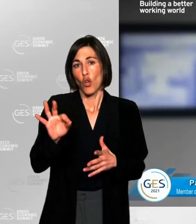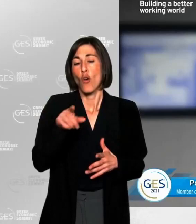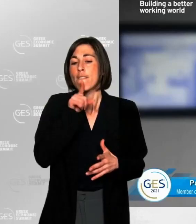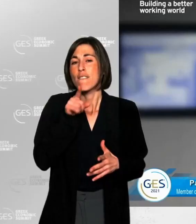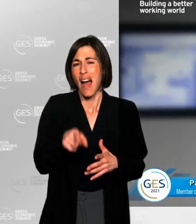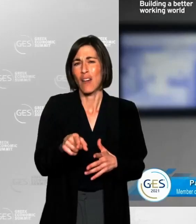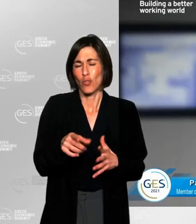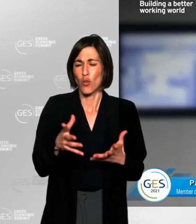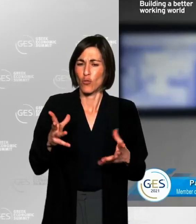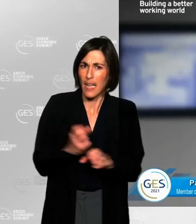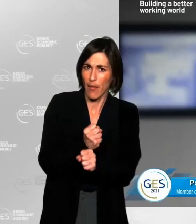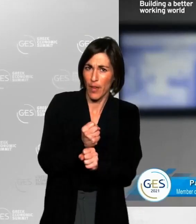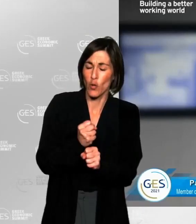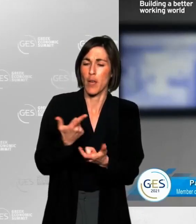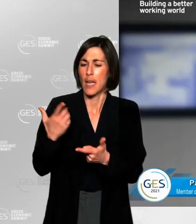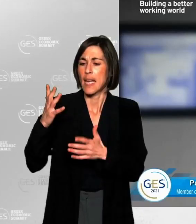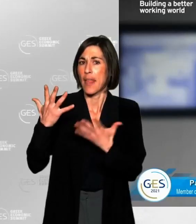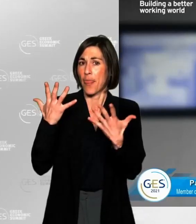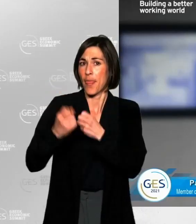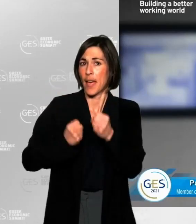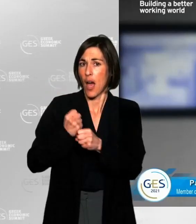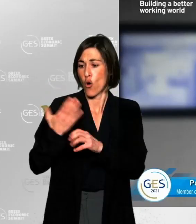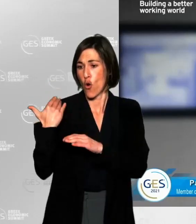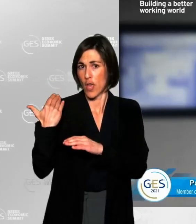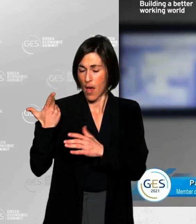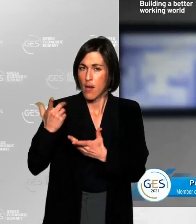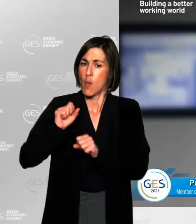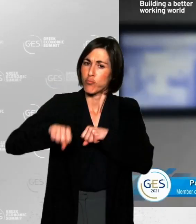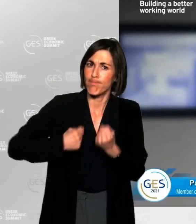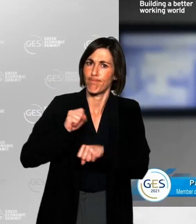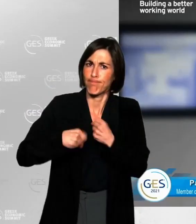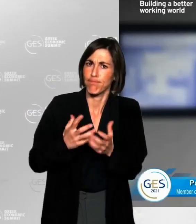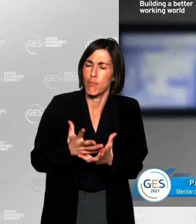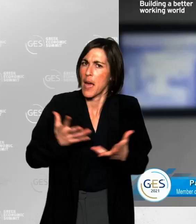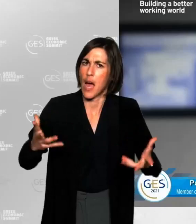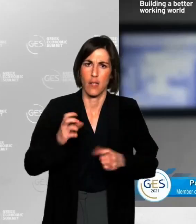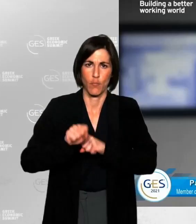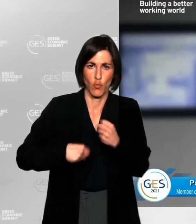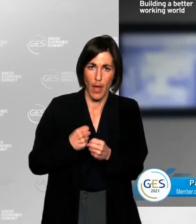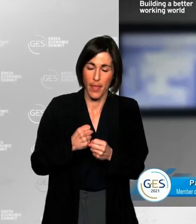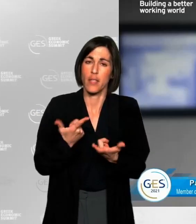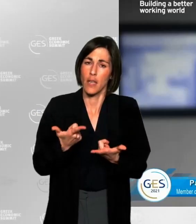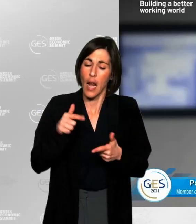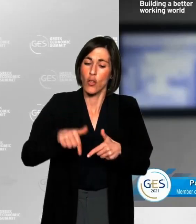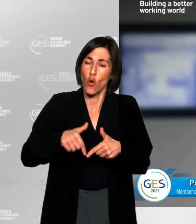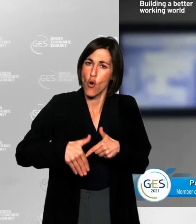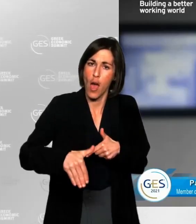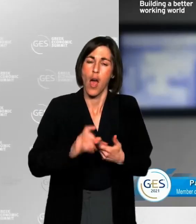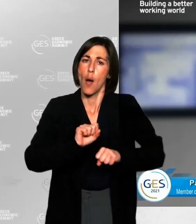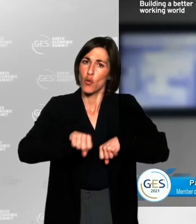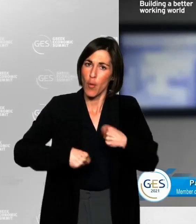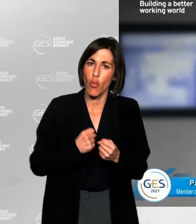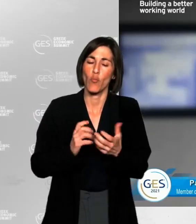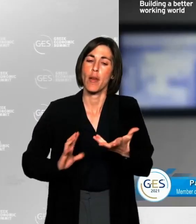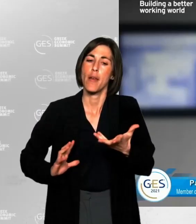has to be a priority. An environment that will attract quality investments with added value for the economy and the